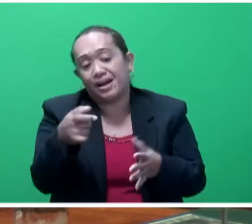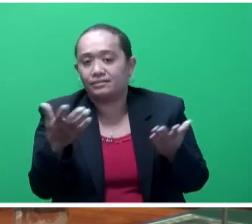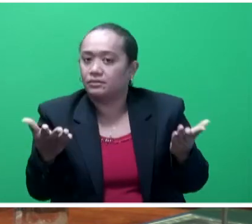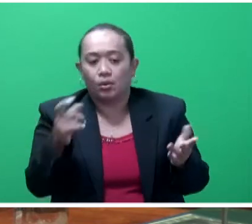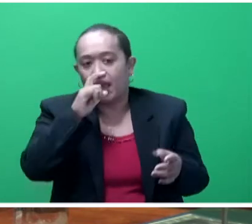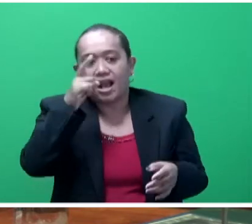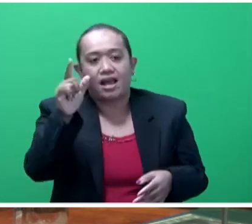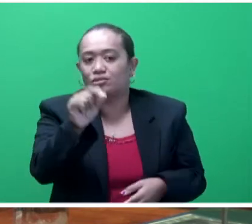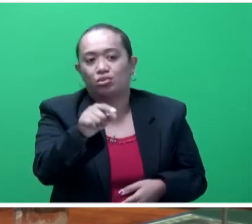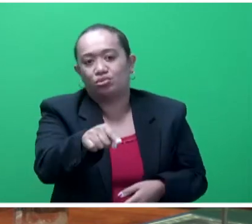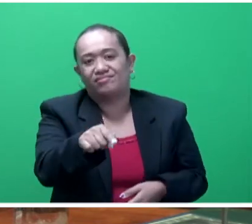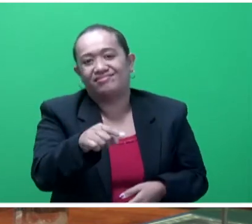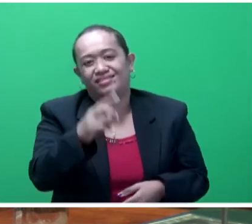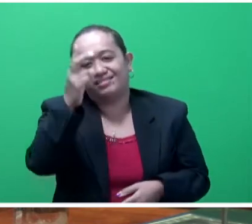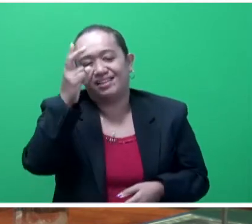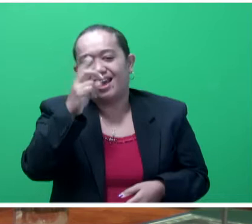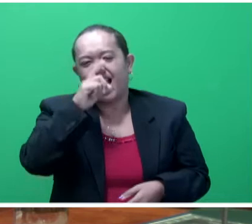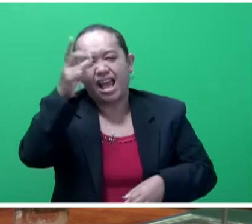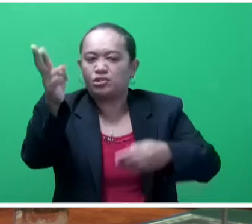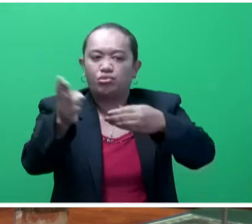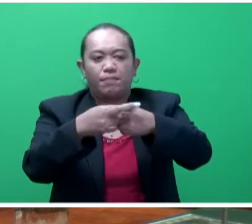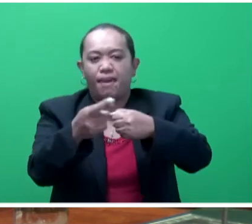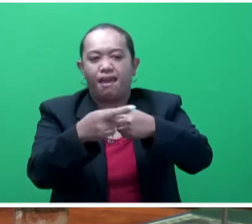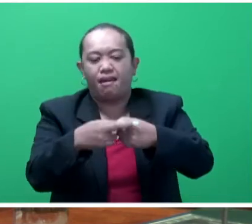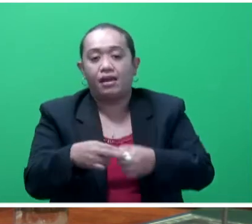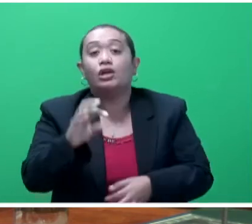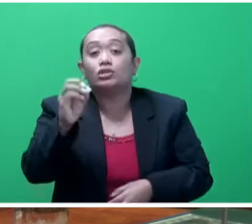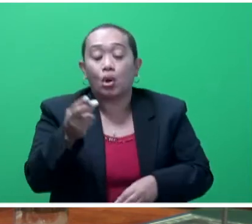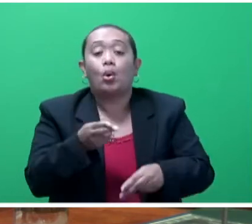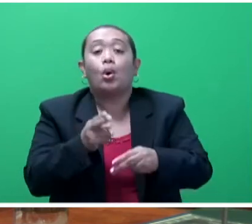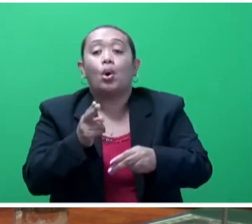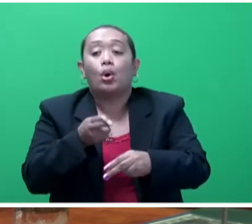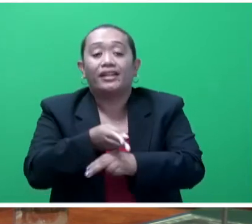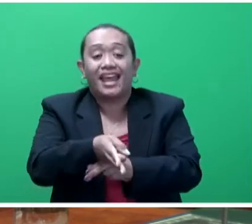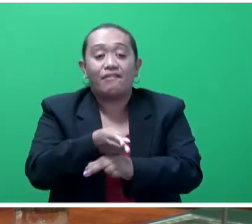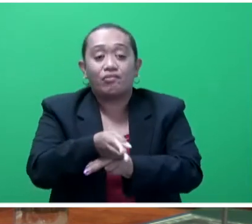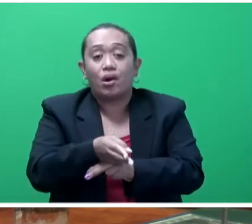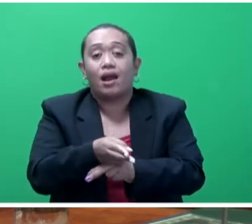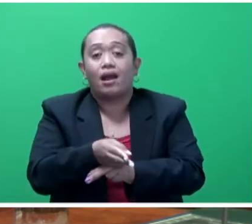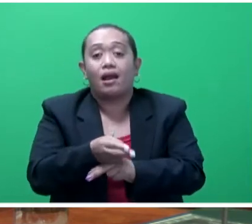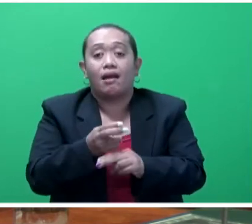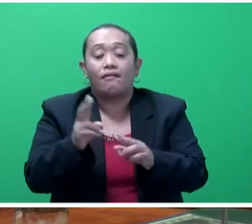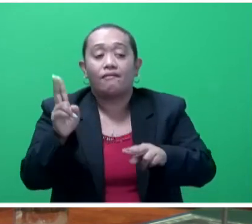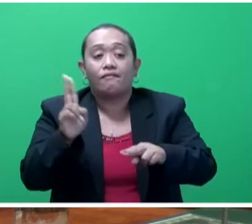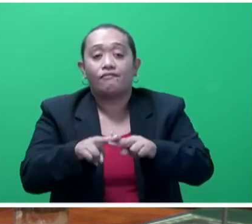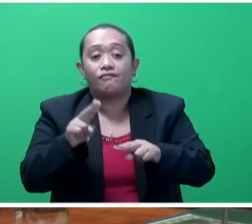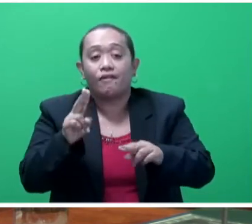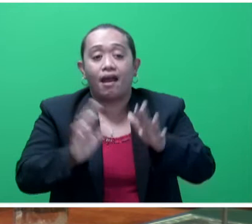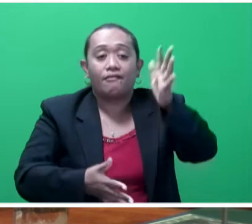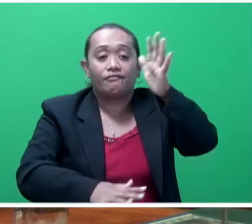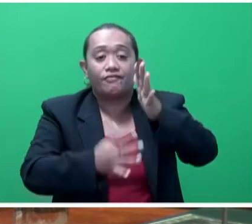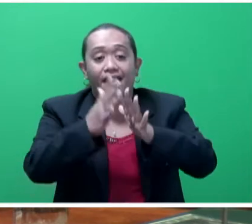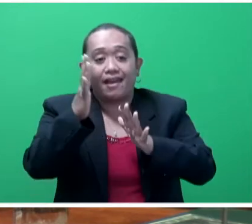I wish to further inform the House that the Navua Fire Station building was given to NFA by the district